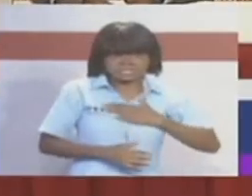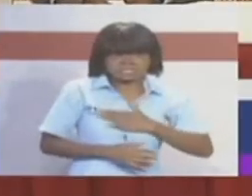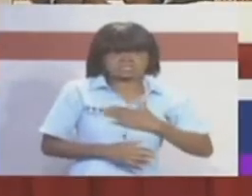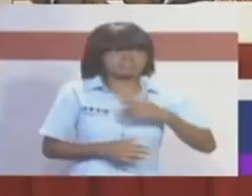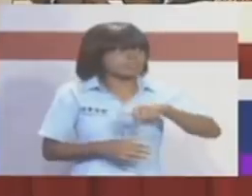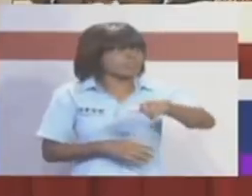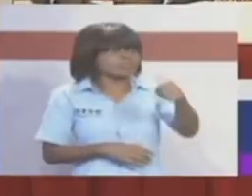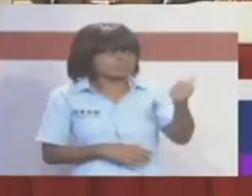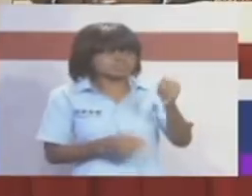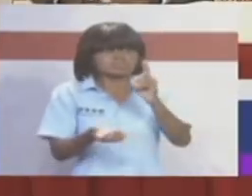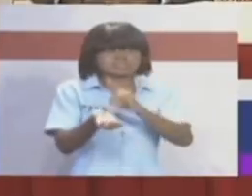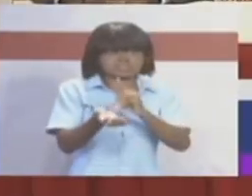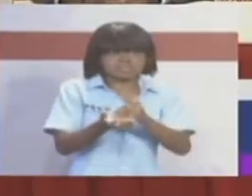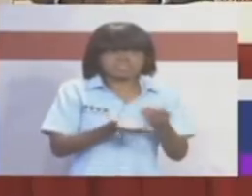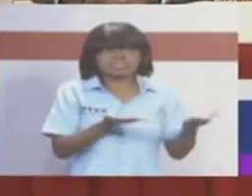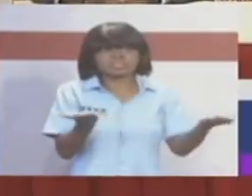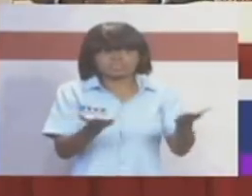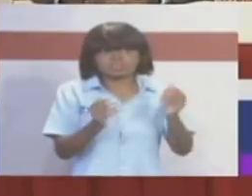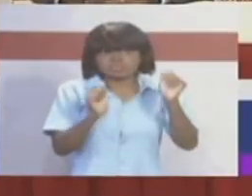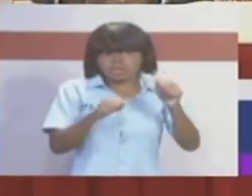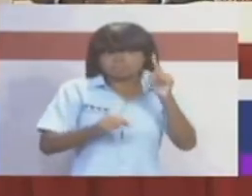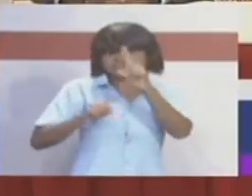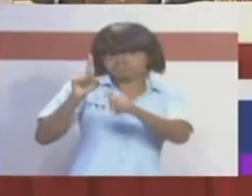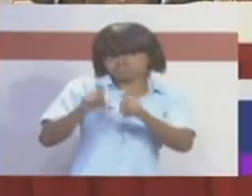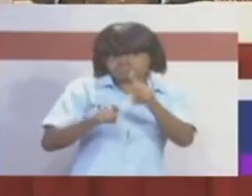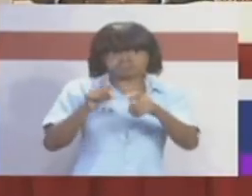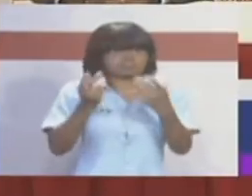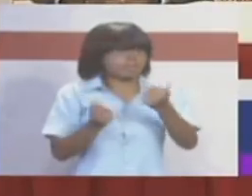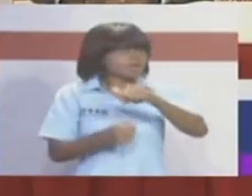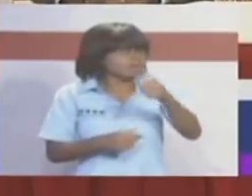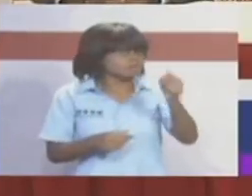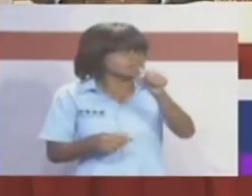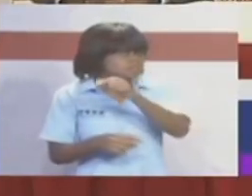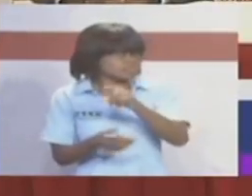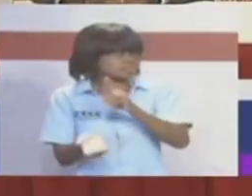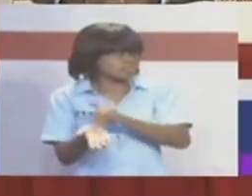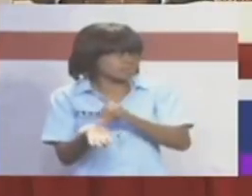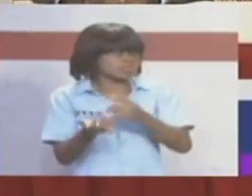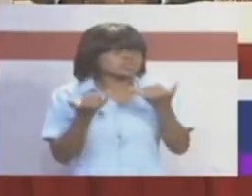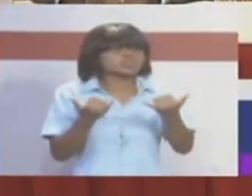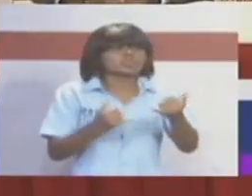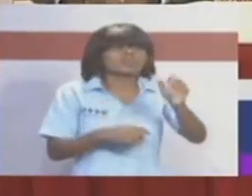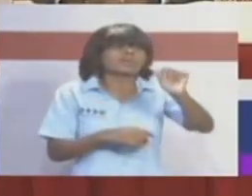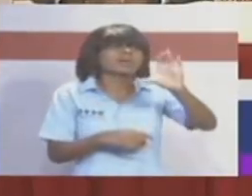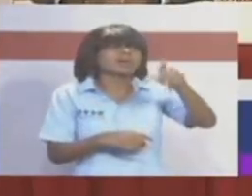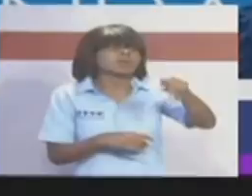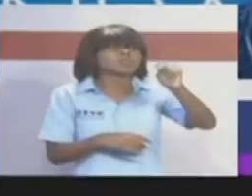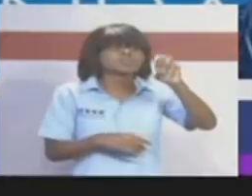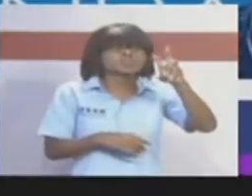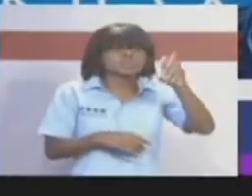us. Moving forward, we have AZP News for a follow-up question.